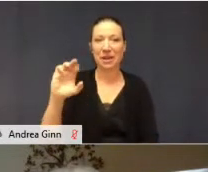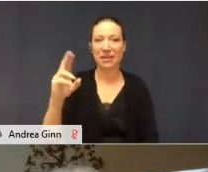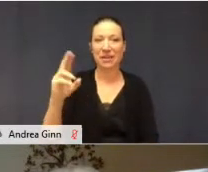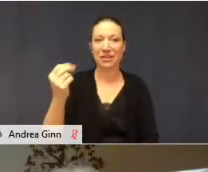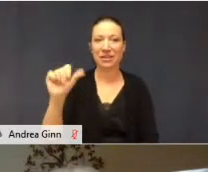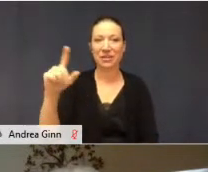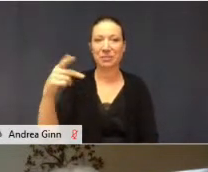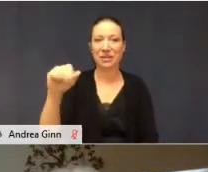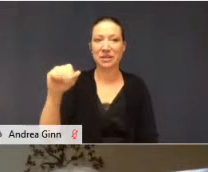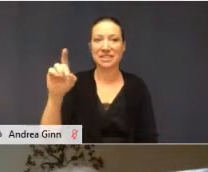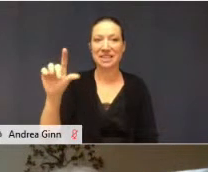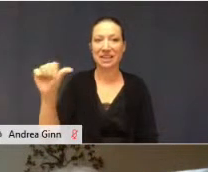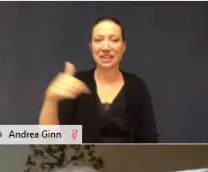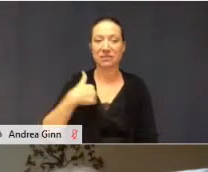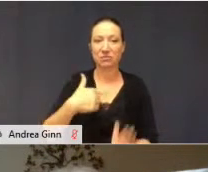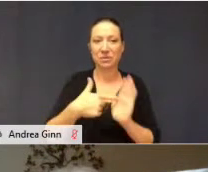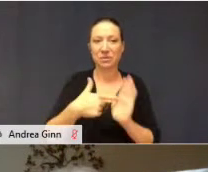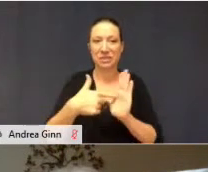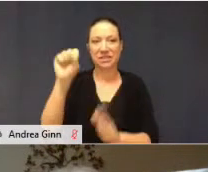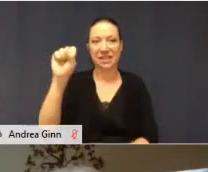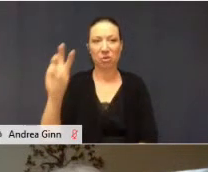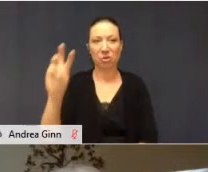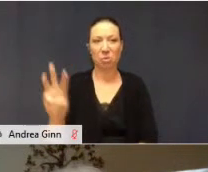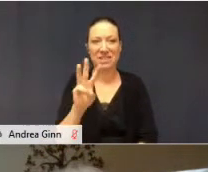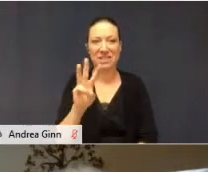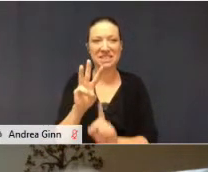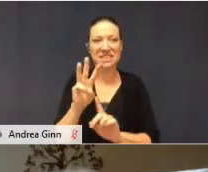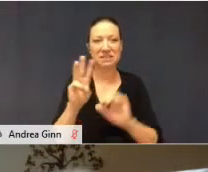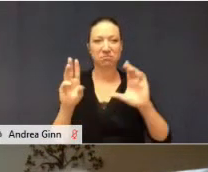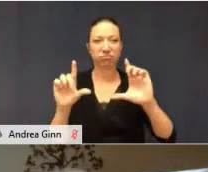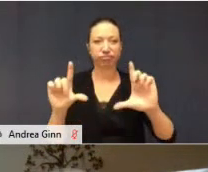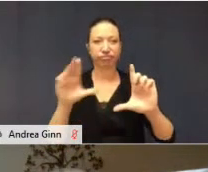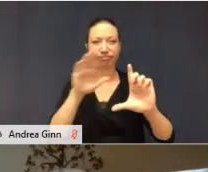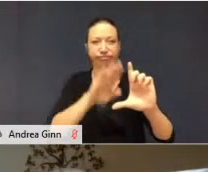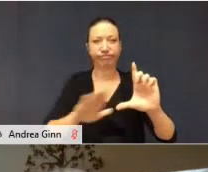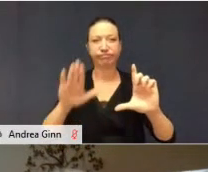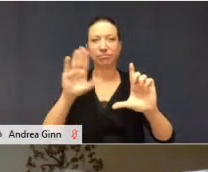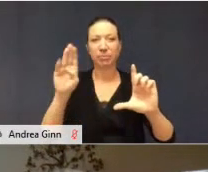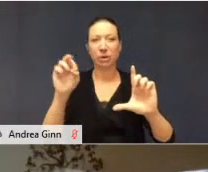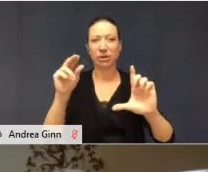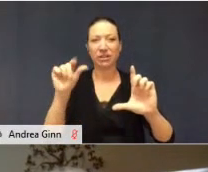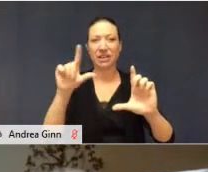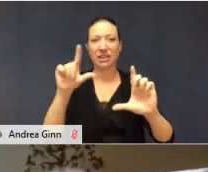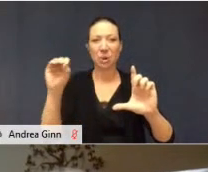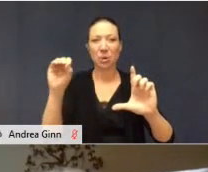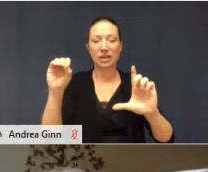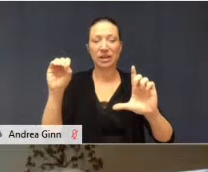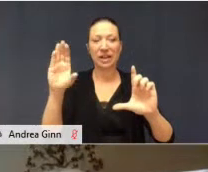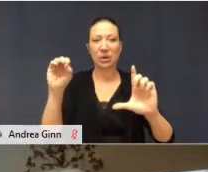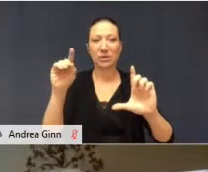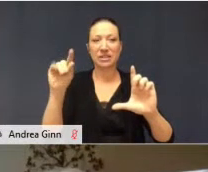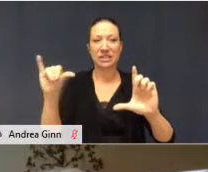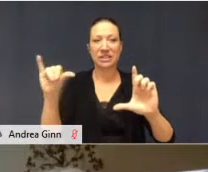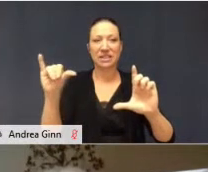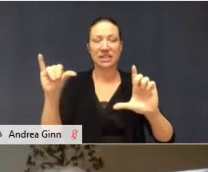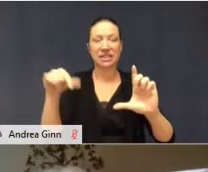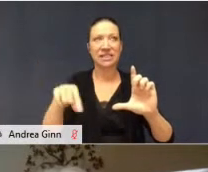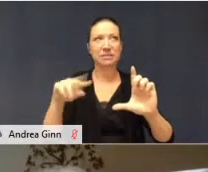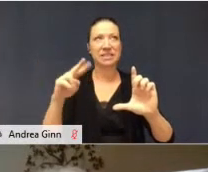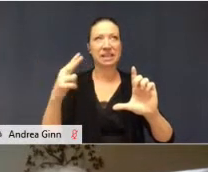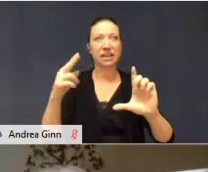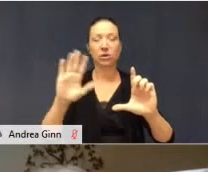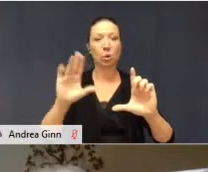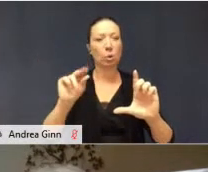about 85 or 90% of it. My second or so, well, maybe this is now my third or fourth year on this committee.